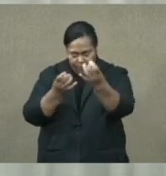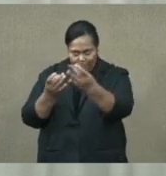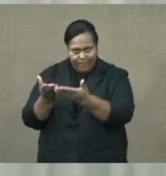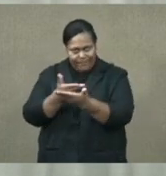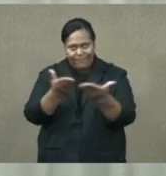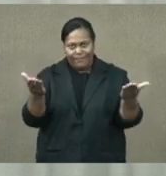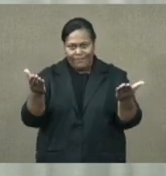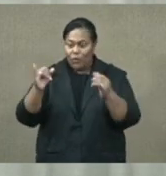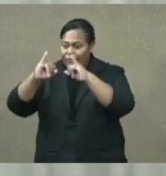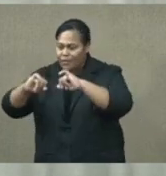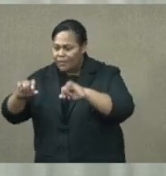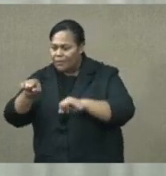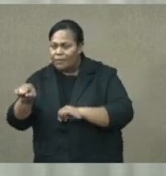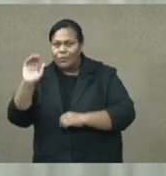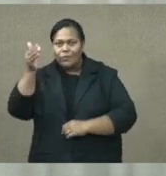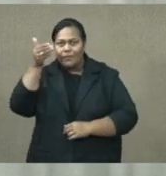that investigation.